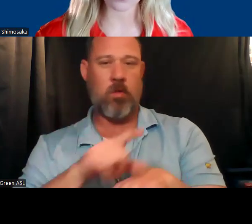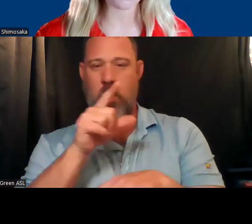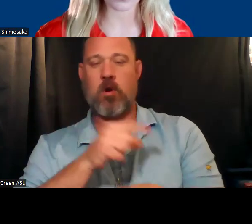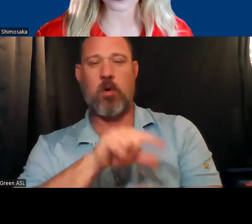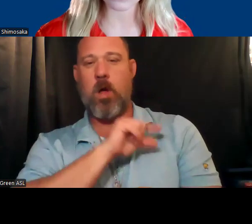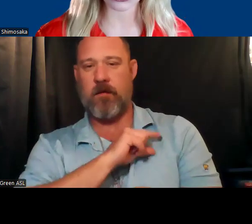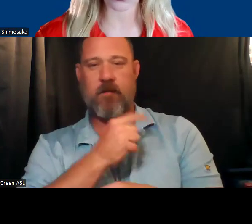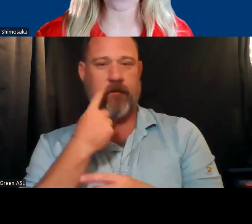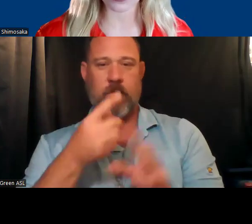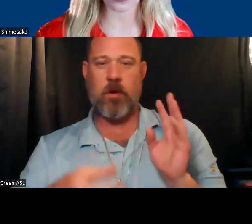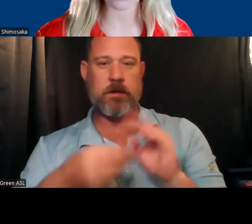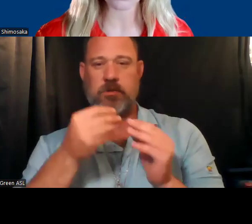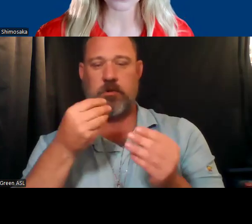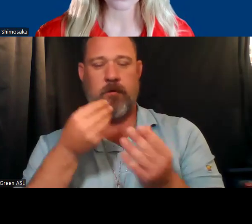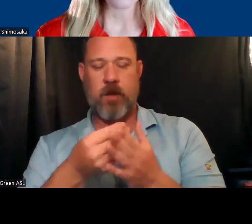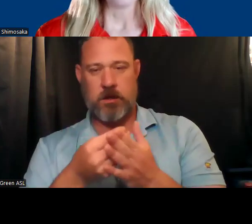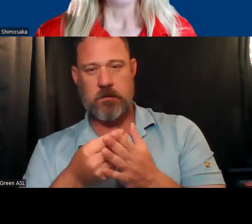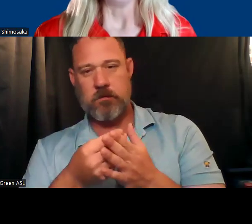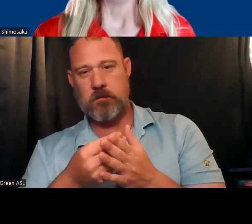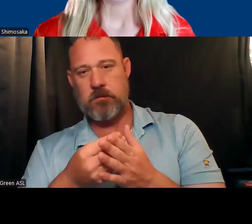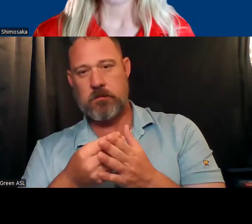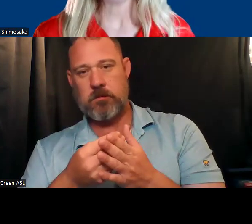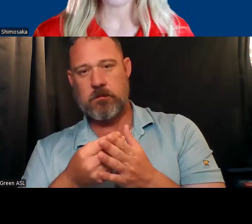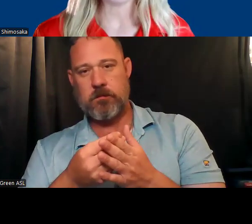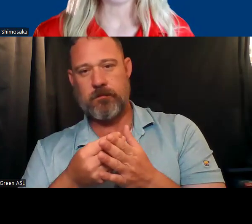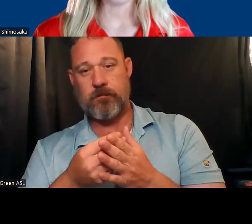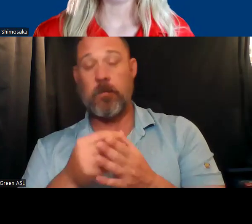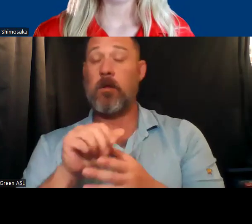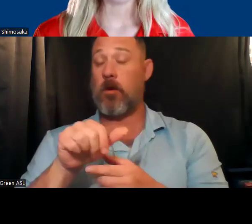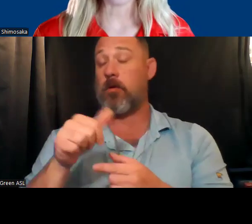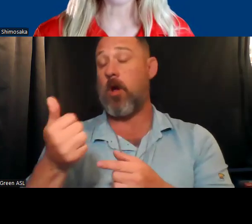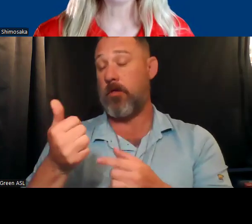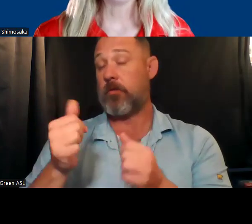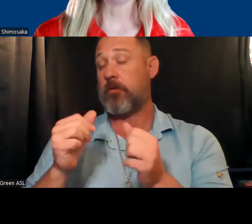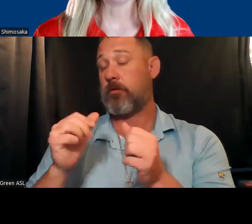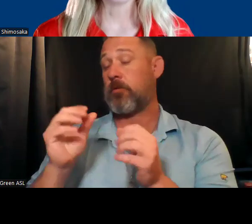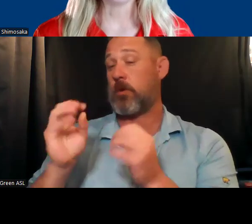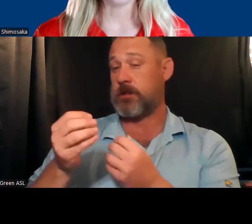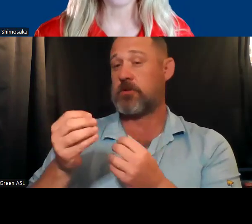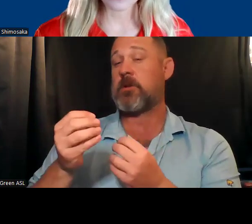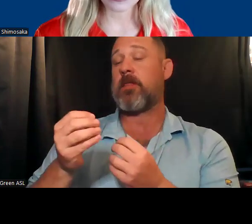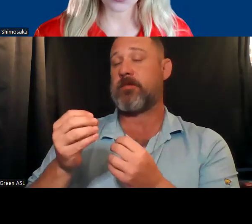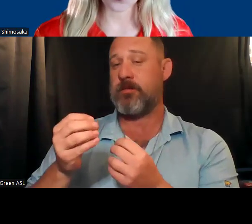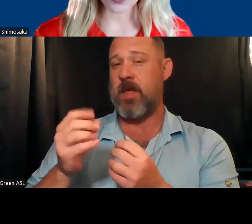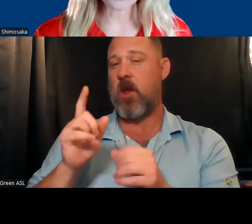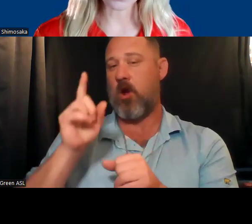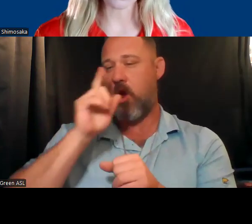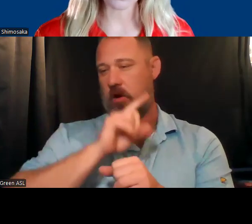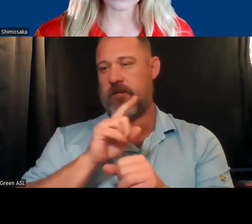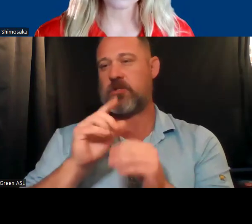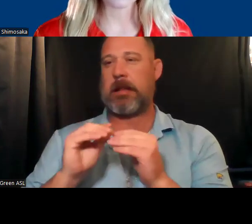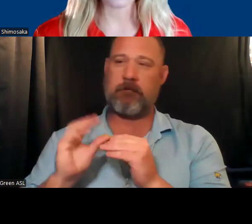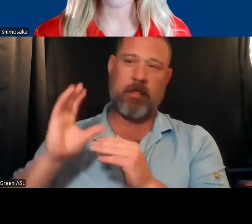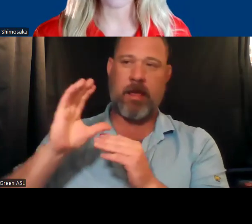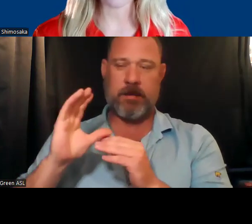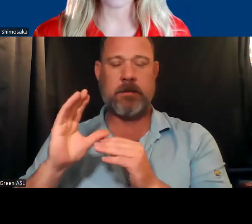qualified for any additional funding. There are other entities that are artificially inflated well beyond what they